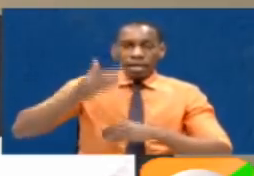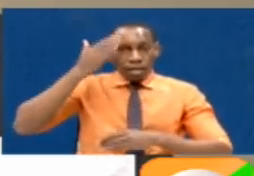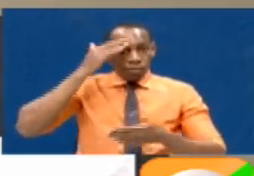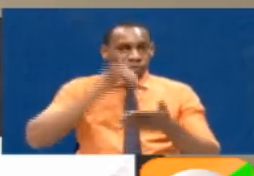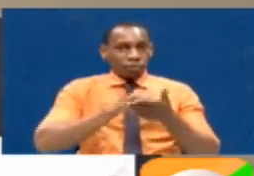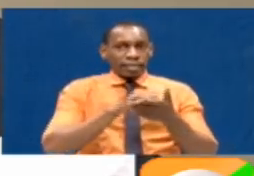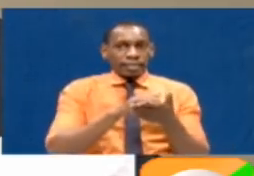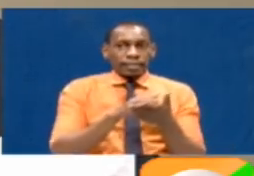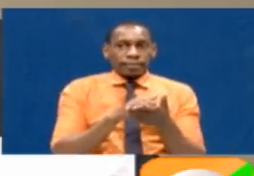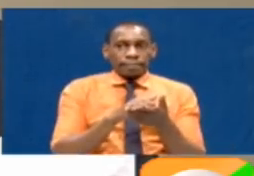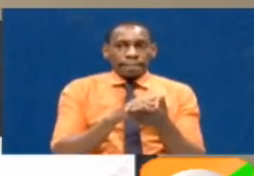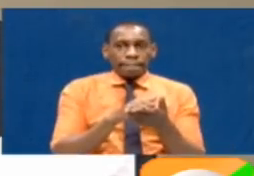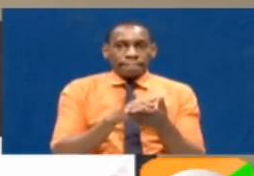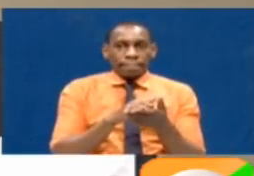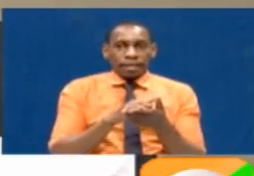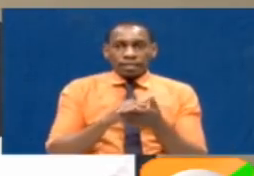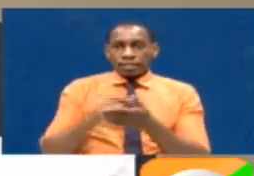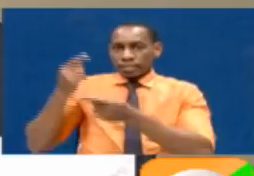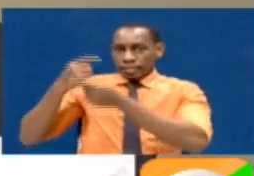that